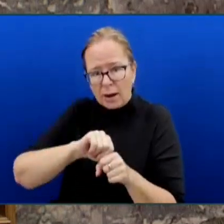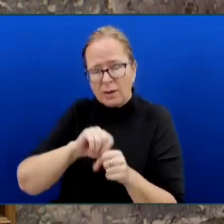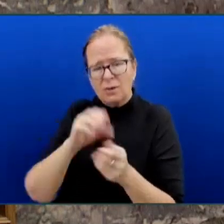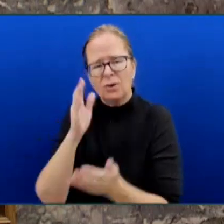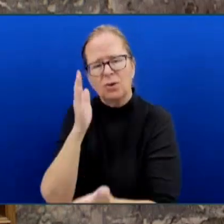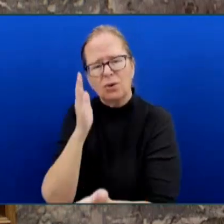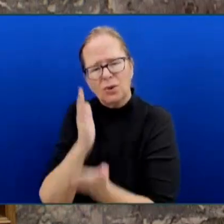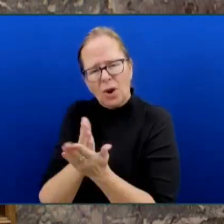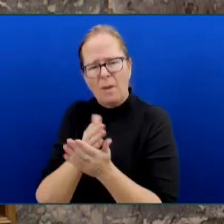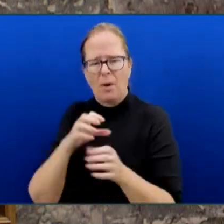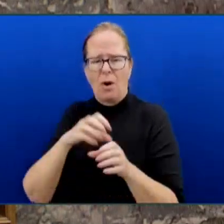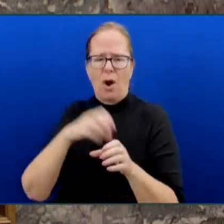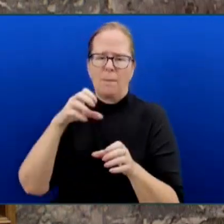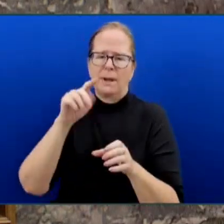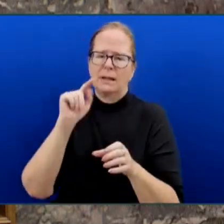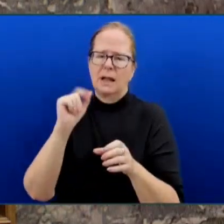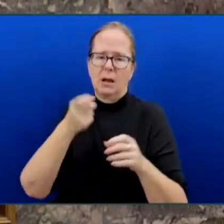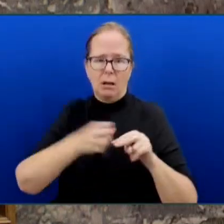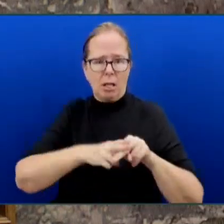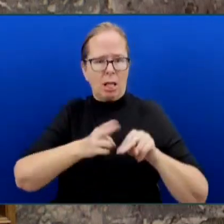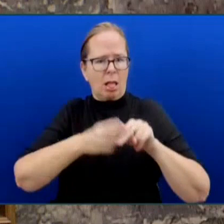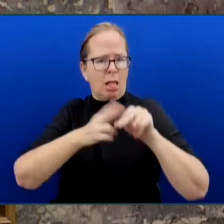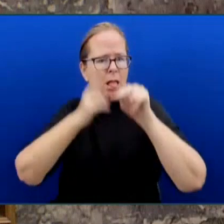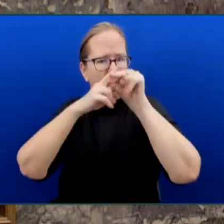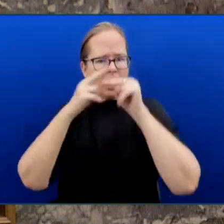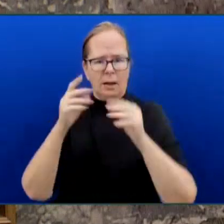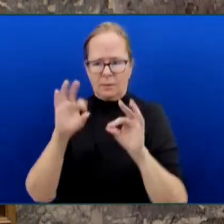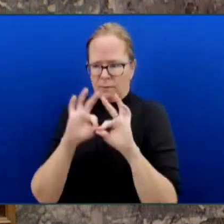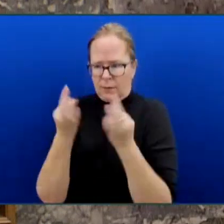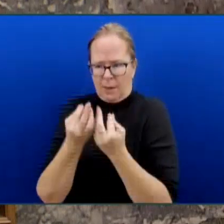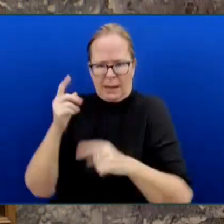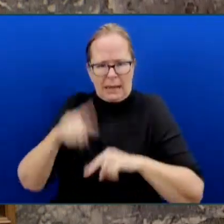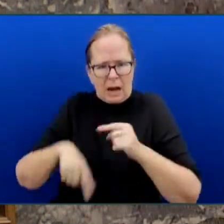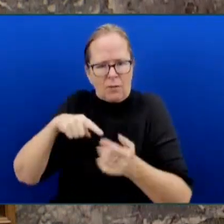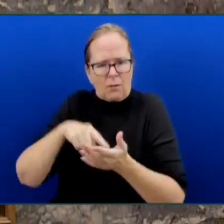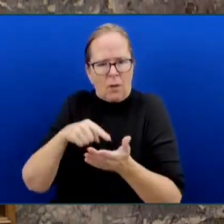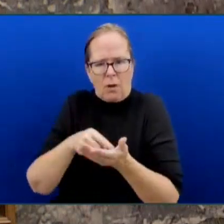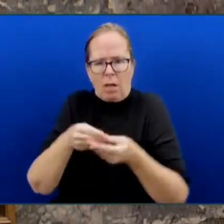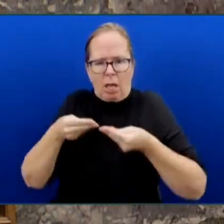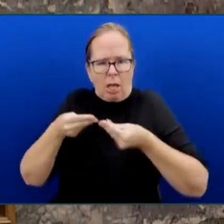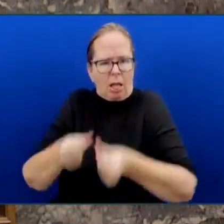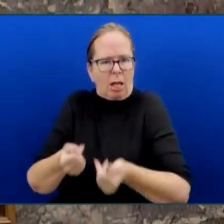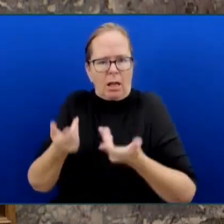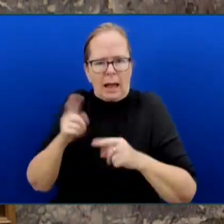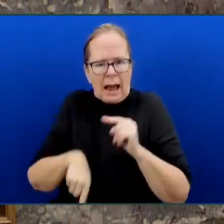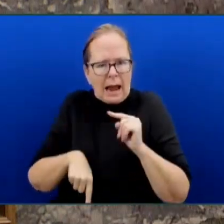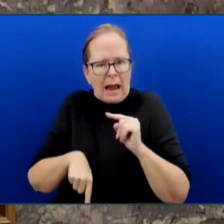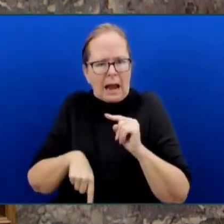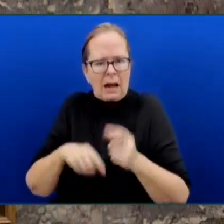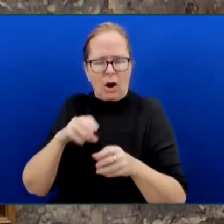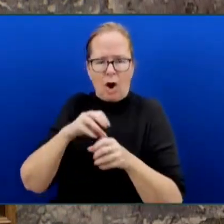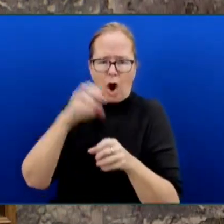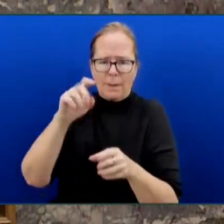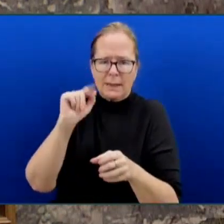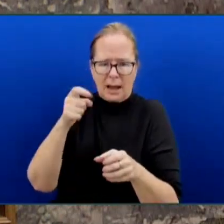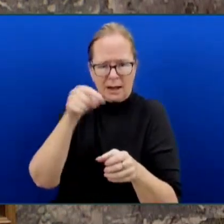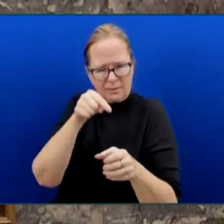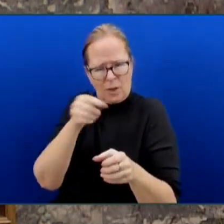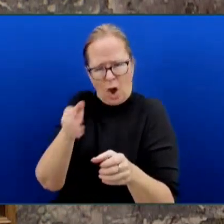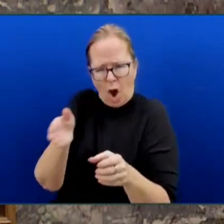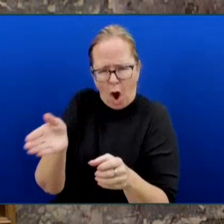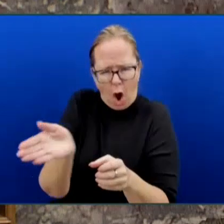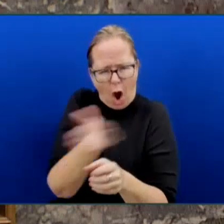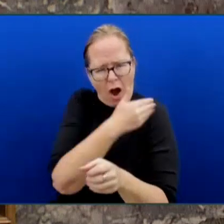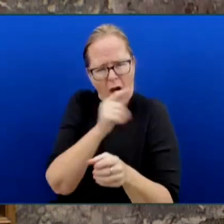can't afford to hurt anymore. Removing the carbon tax from all home heating fuels, scrapping the Cost BC plan, which their